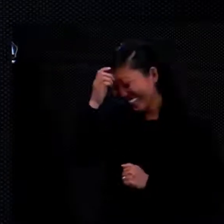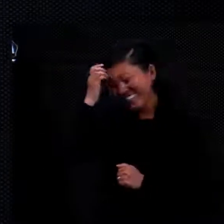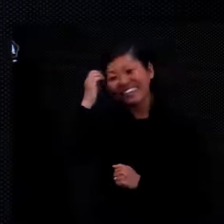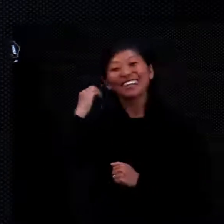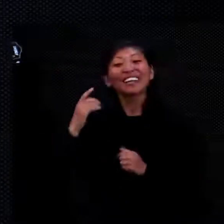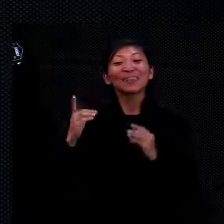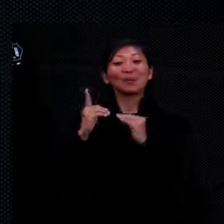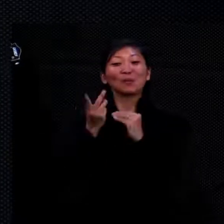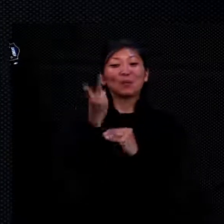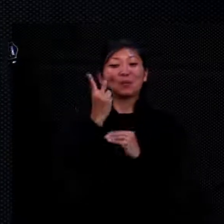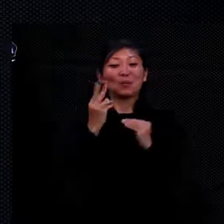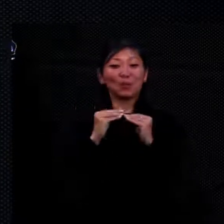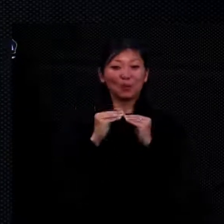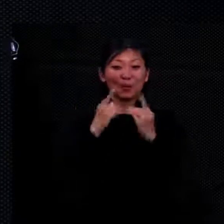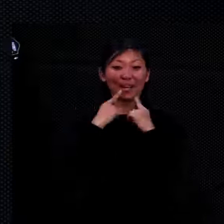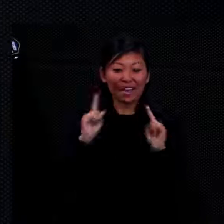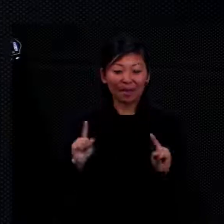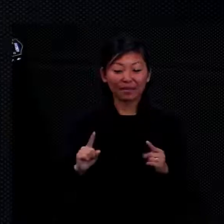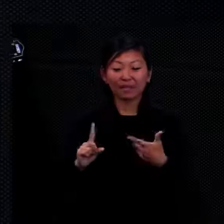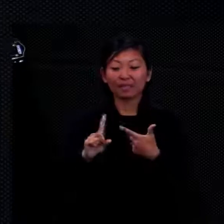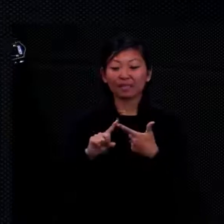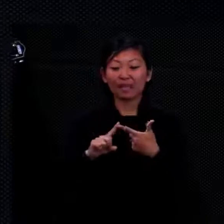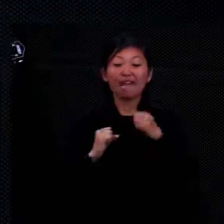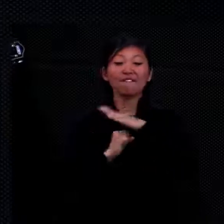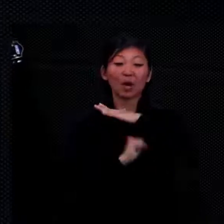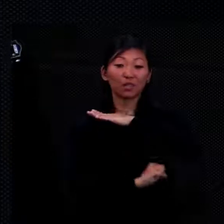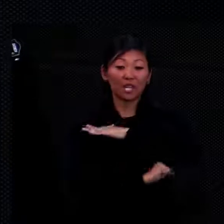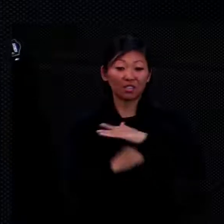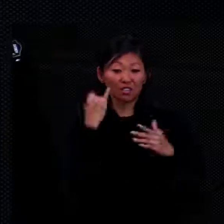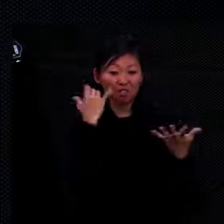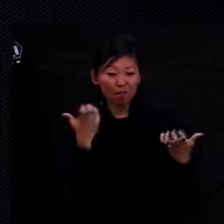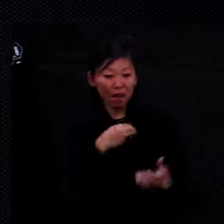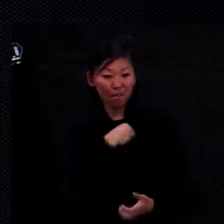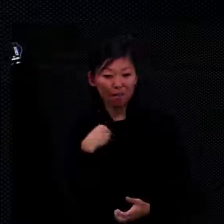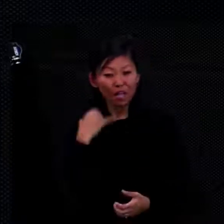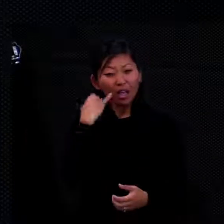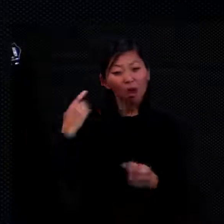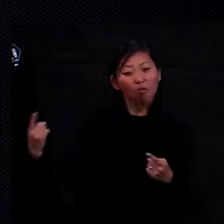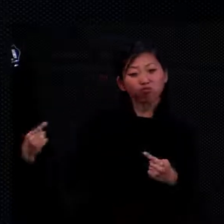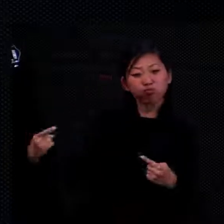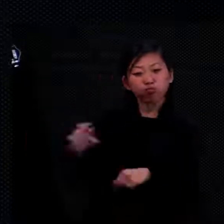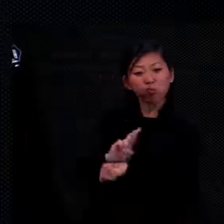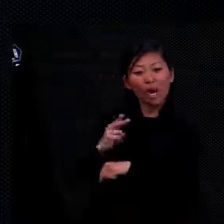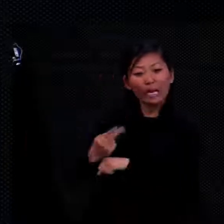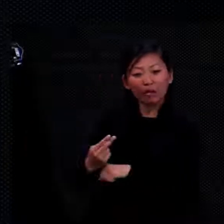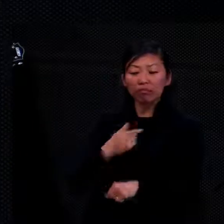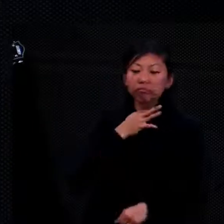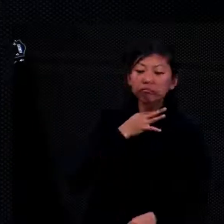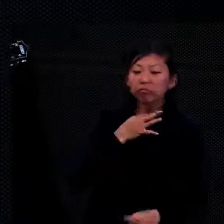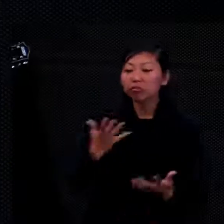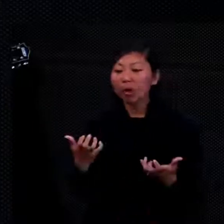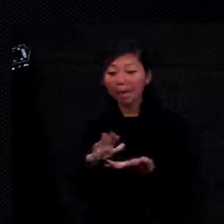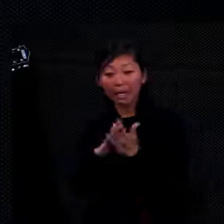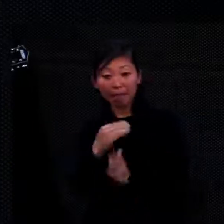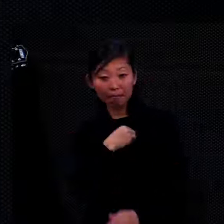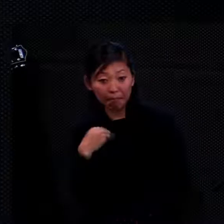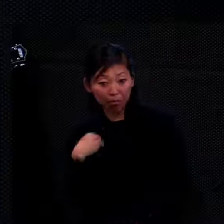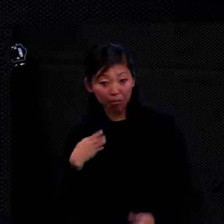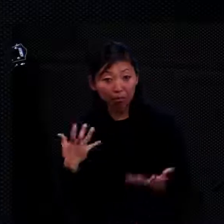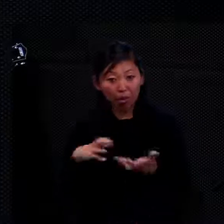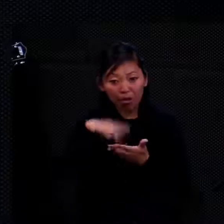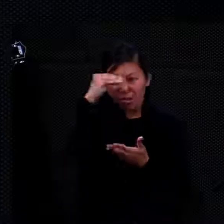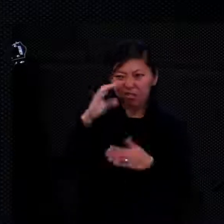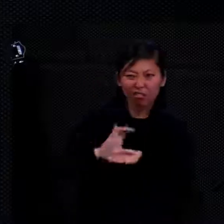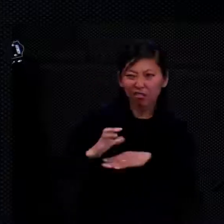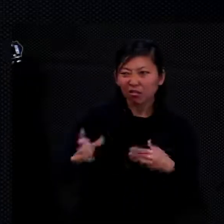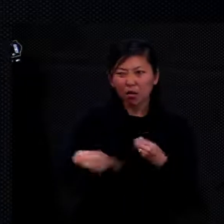We have 2 more announcements, a Foundations membership class. If you've been coming to Rock Hill for a while and you're interested in membership, finding out what the church is about